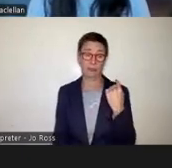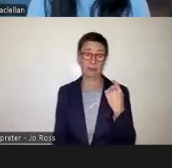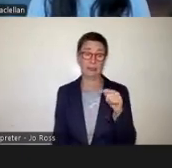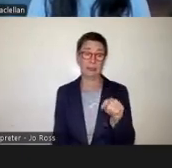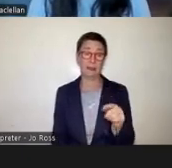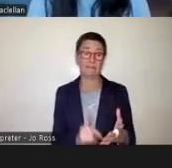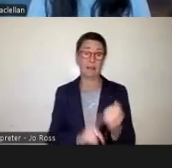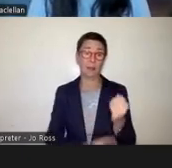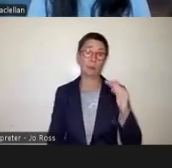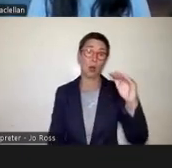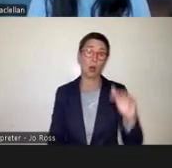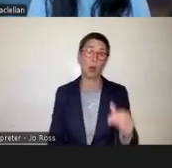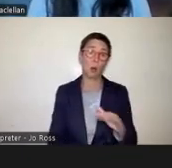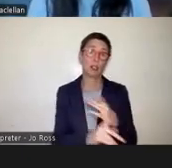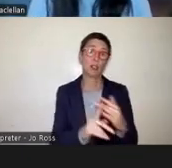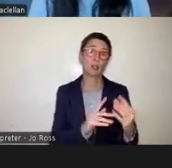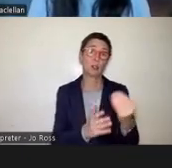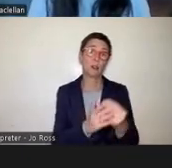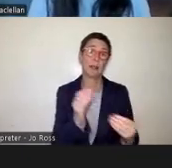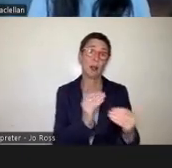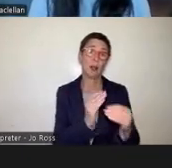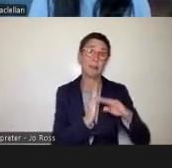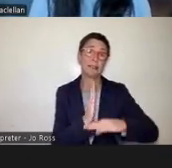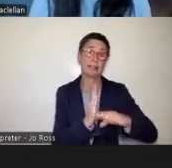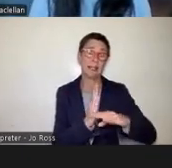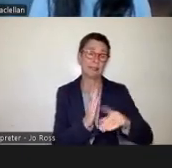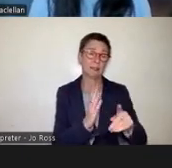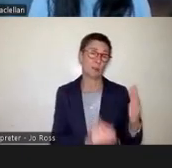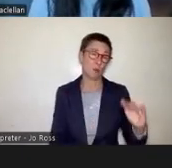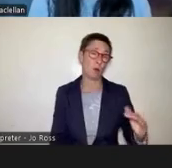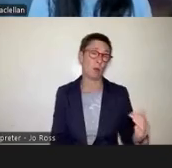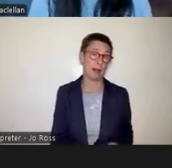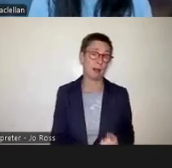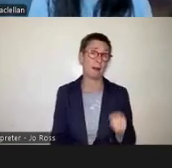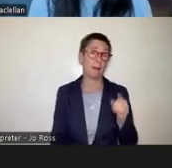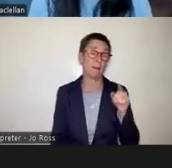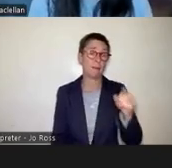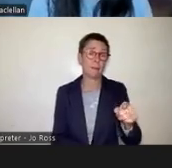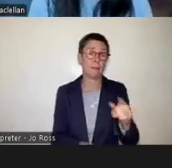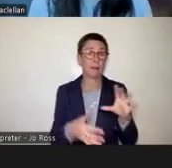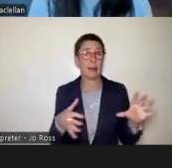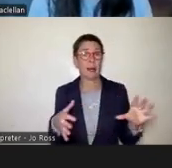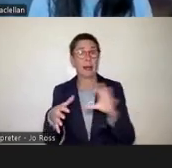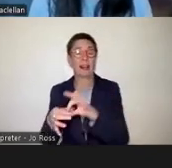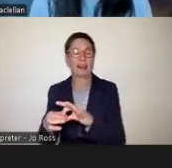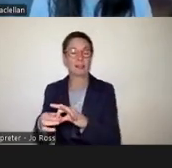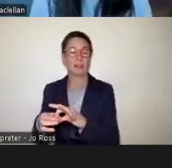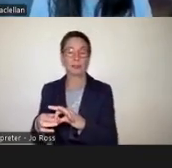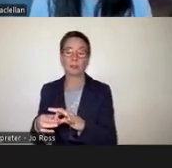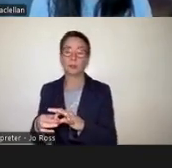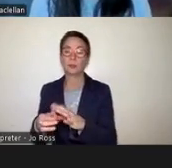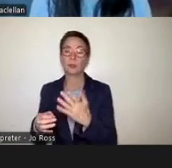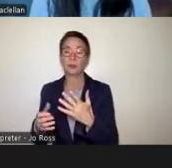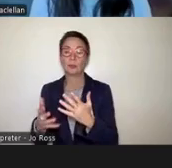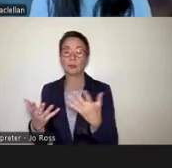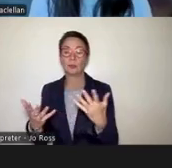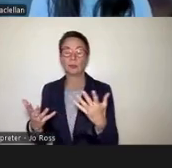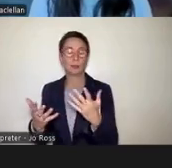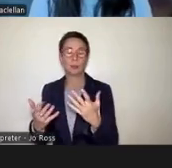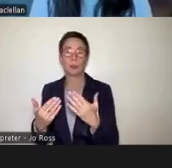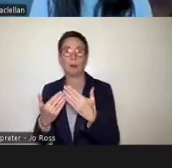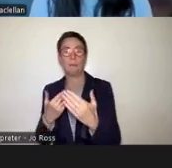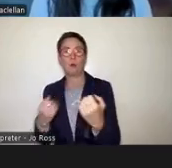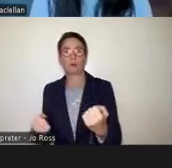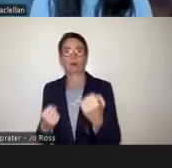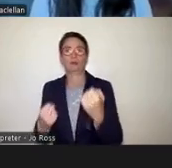lower socioeconomic status or lower income was correlated with a greater sense of isolation